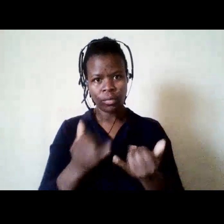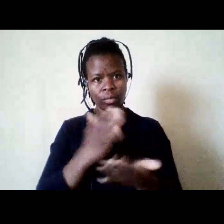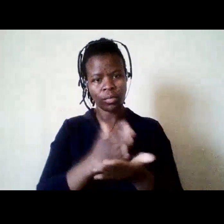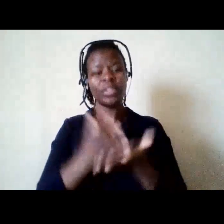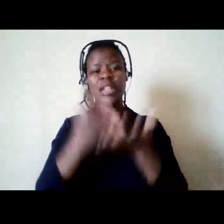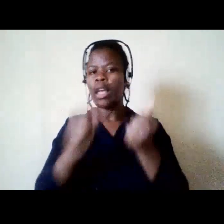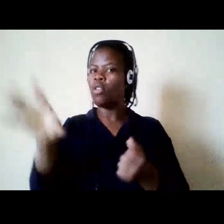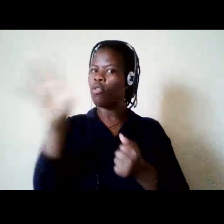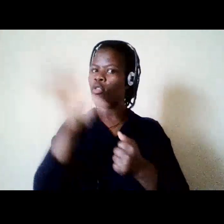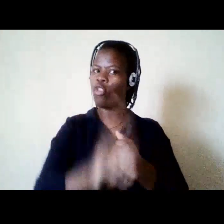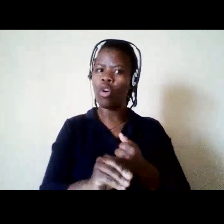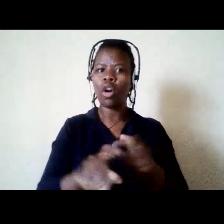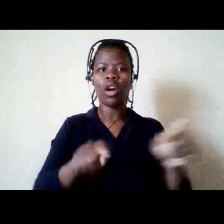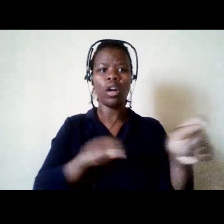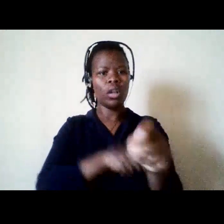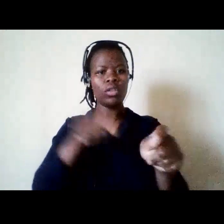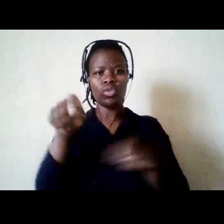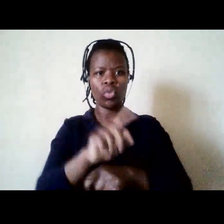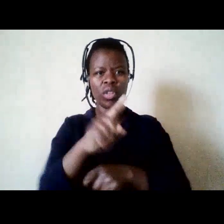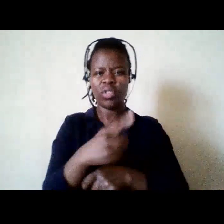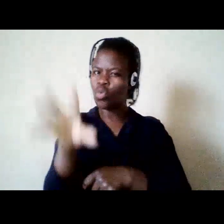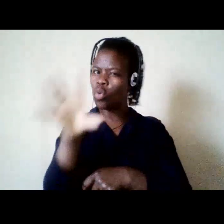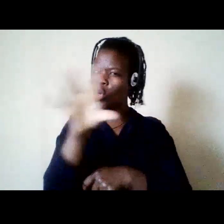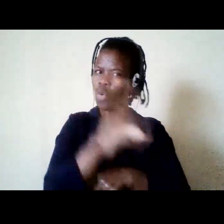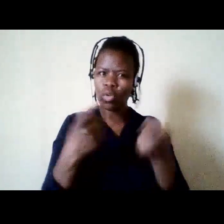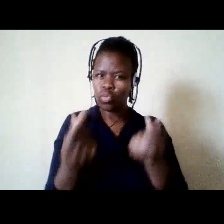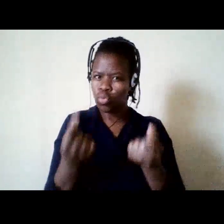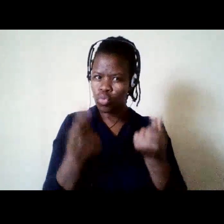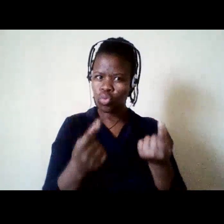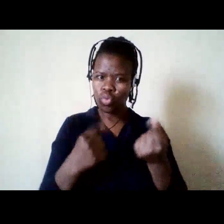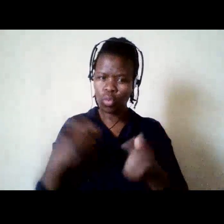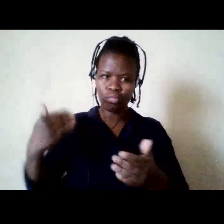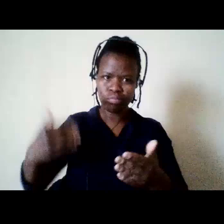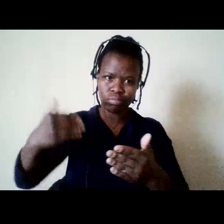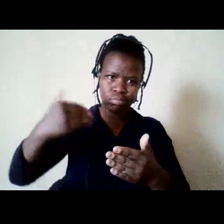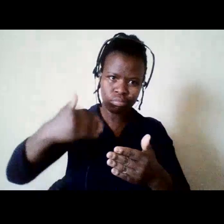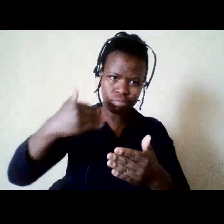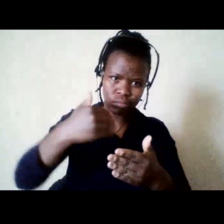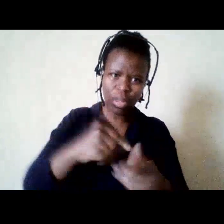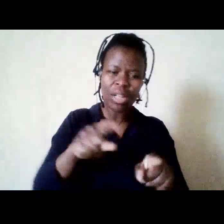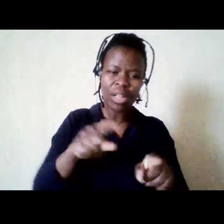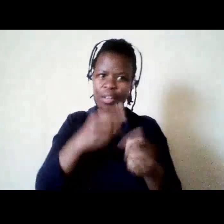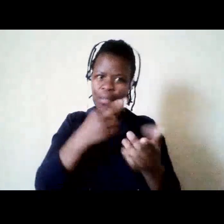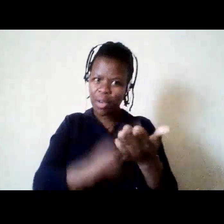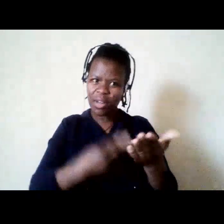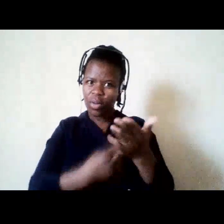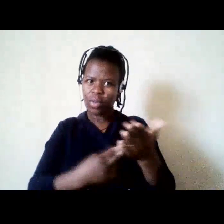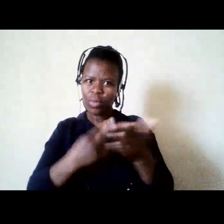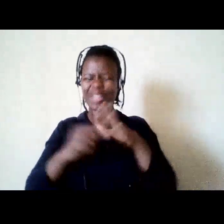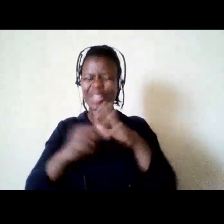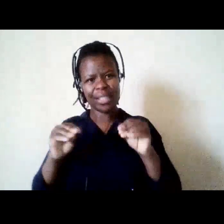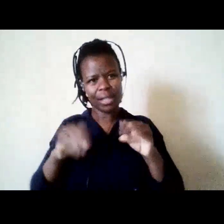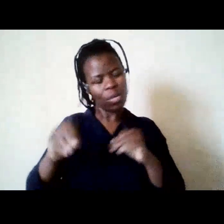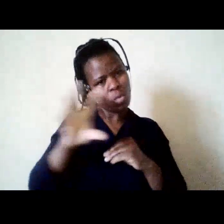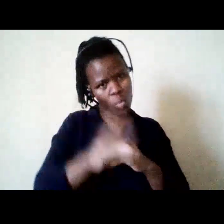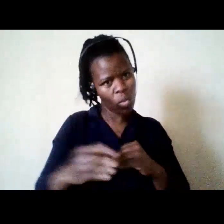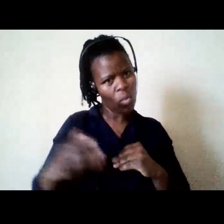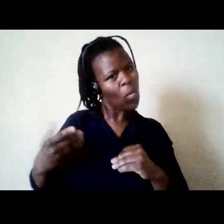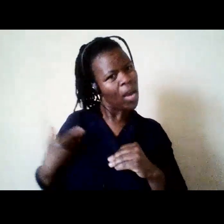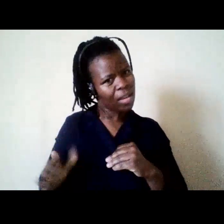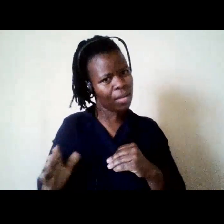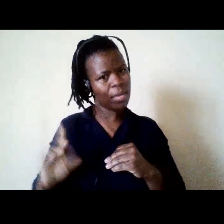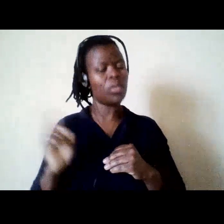in the weeks provide you with the tools. The information we've captured there, thank goodness they are recorded, are all there. So I don't want, because Pearl